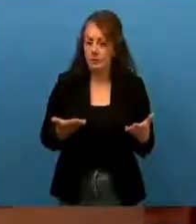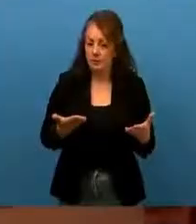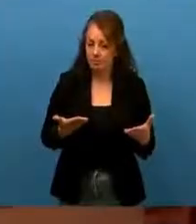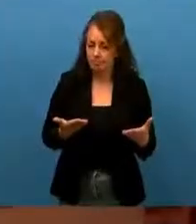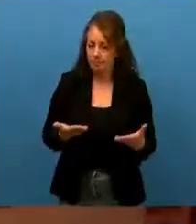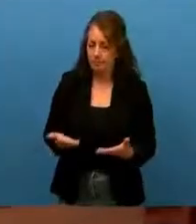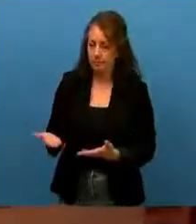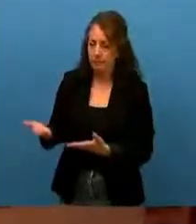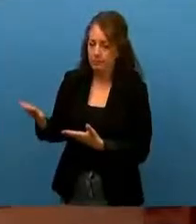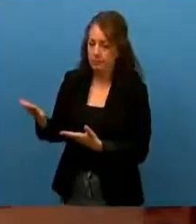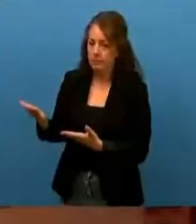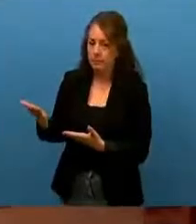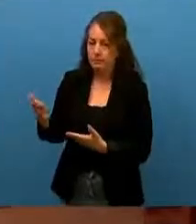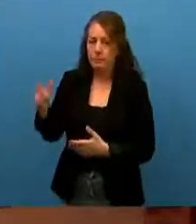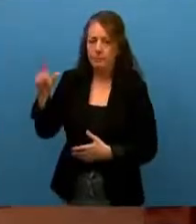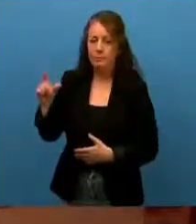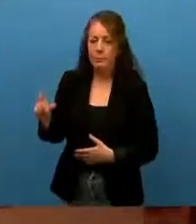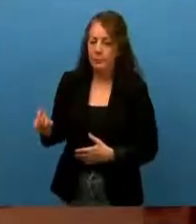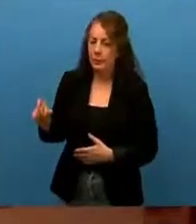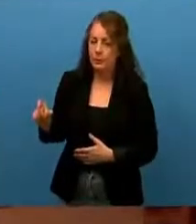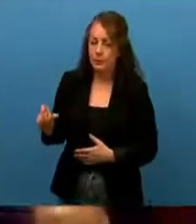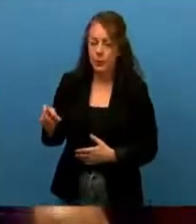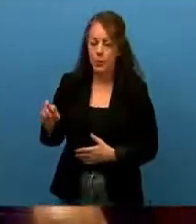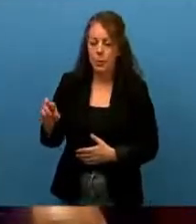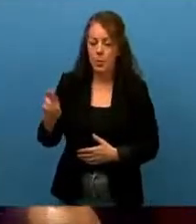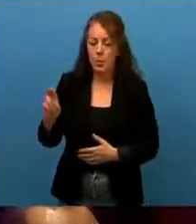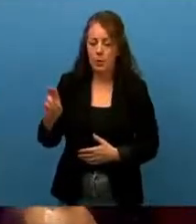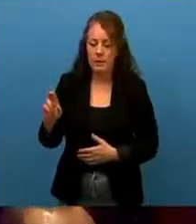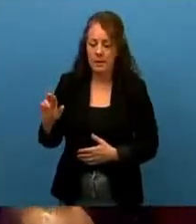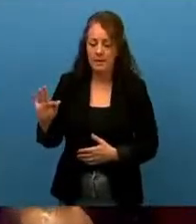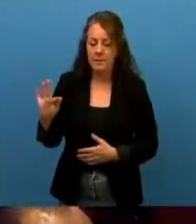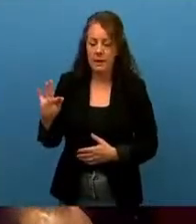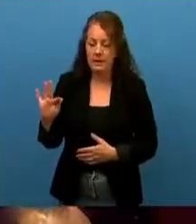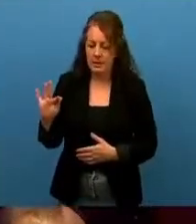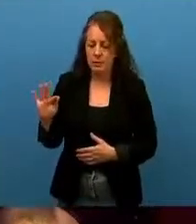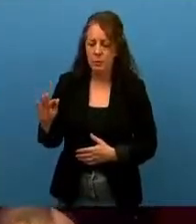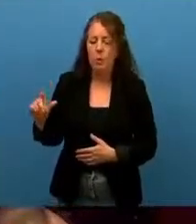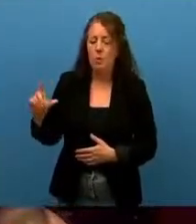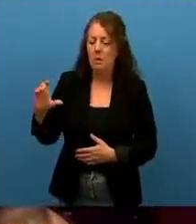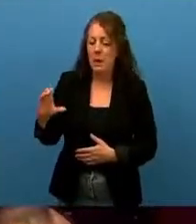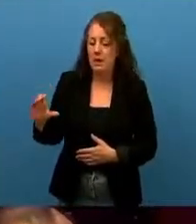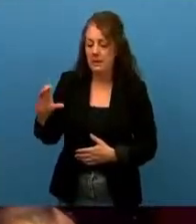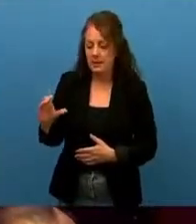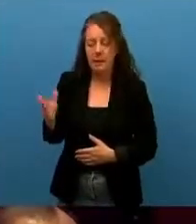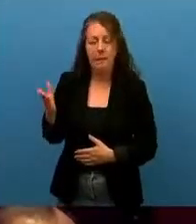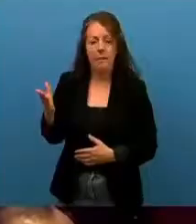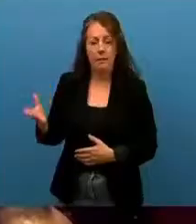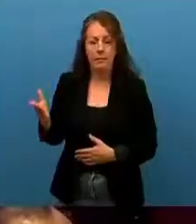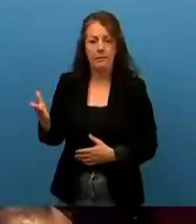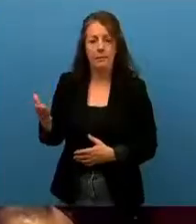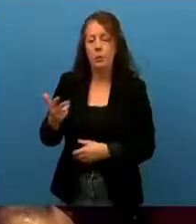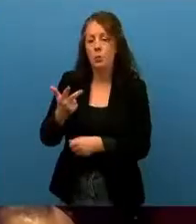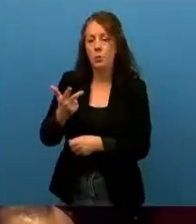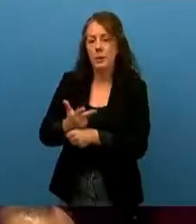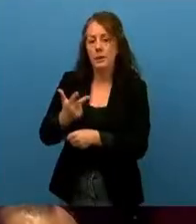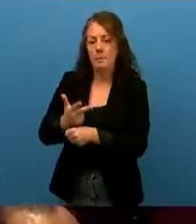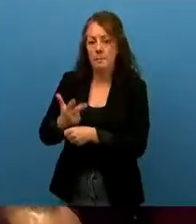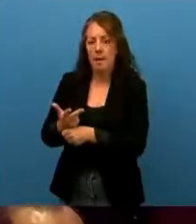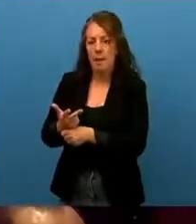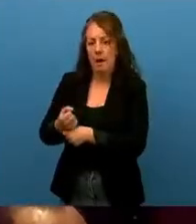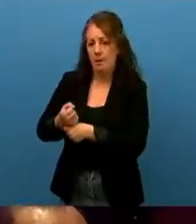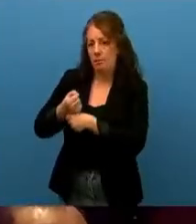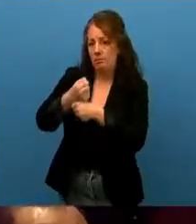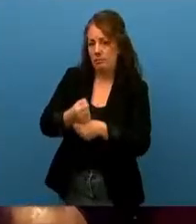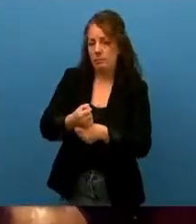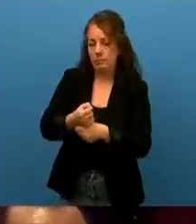Jose Francisco Calize, Ambassador and Permanent Representative of Guatemala to the UN office and